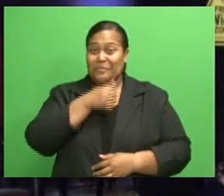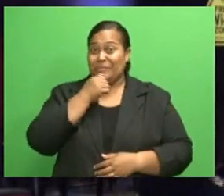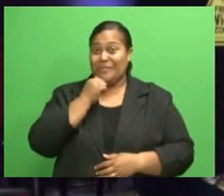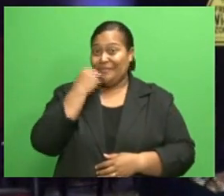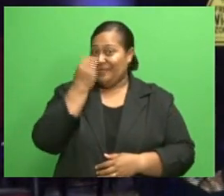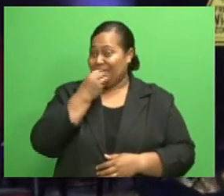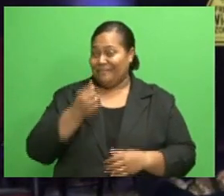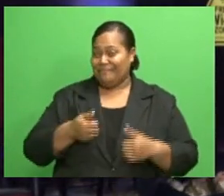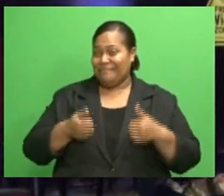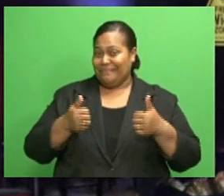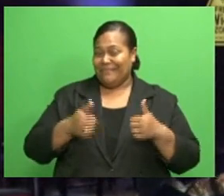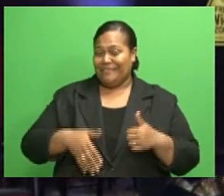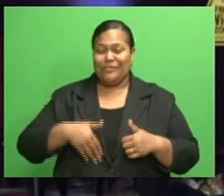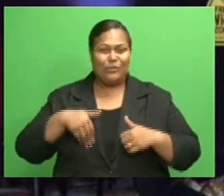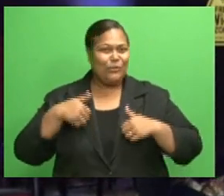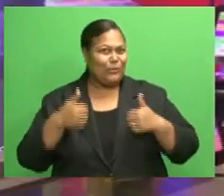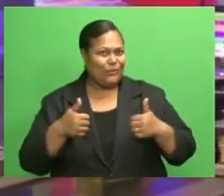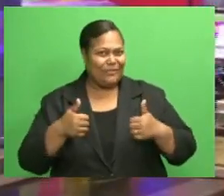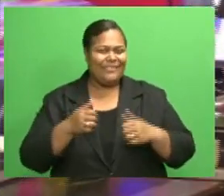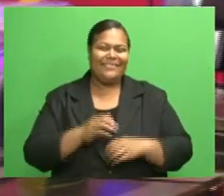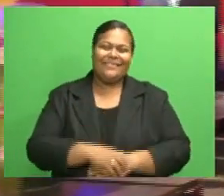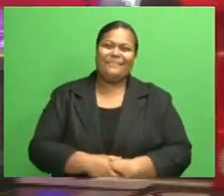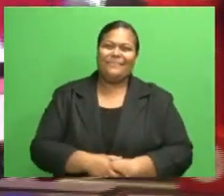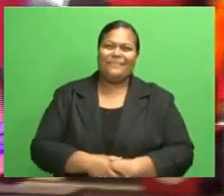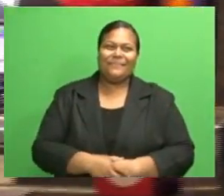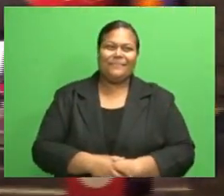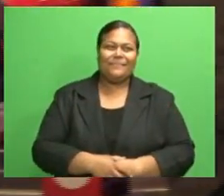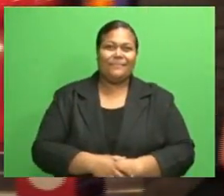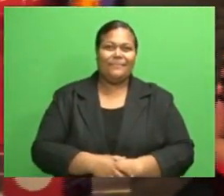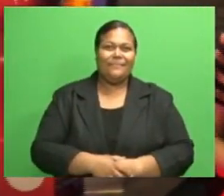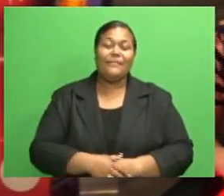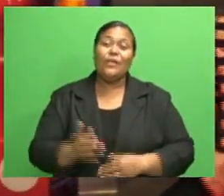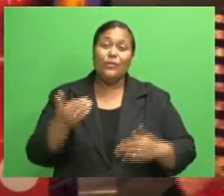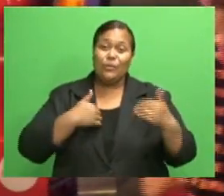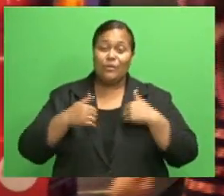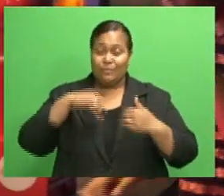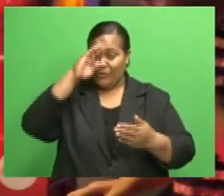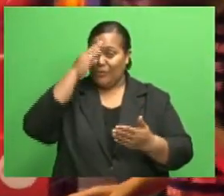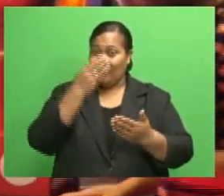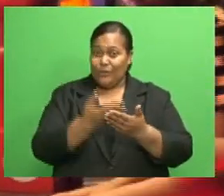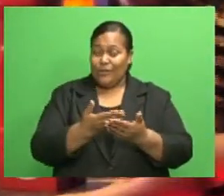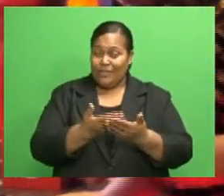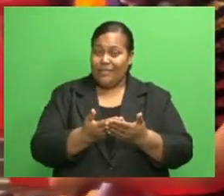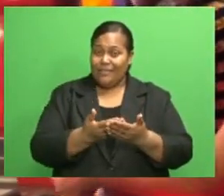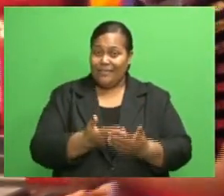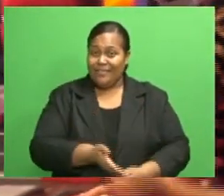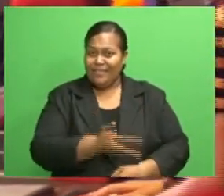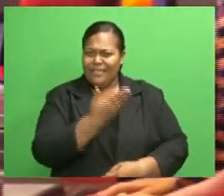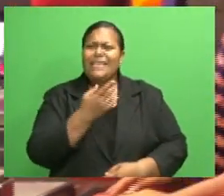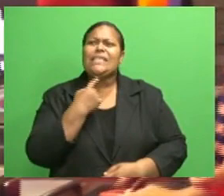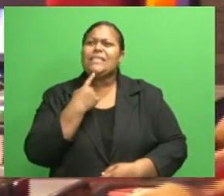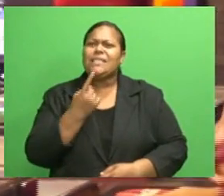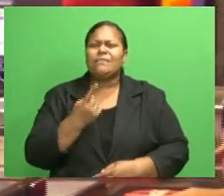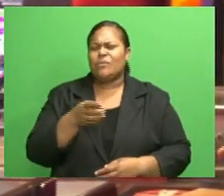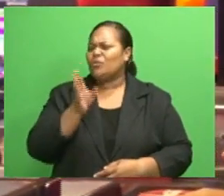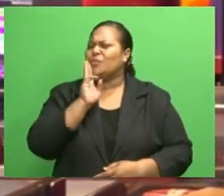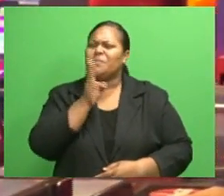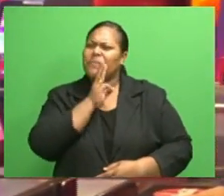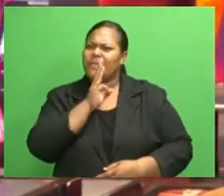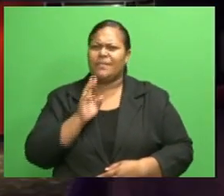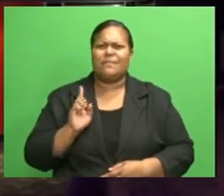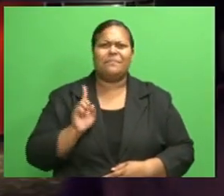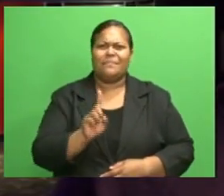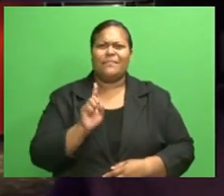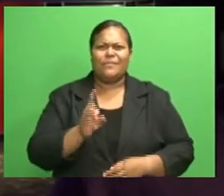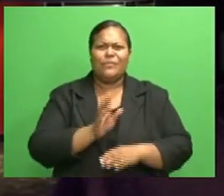good. It actually feels very good to come out of lockdown. University student SIDDHARTH Prasad says he has been missing coming to the movie since